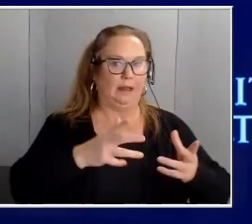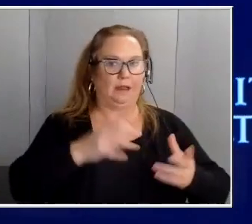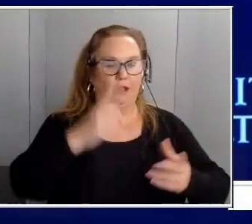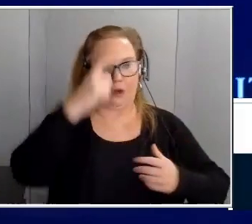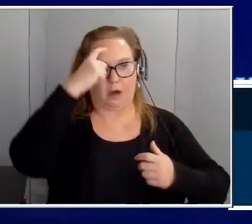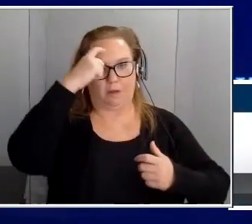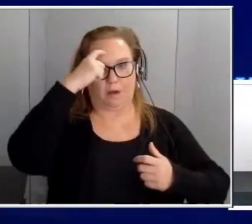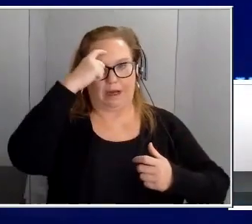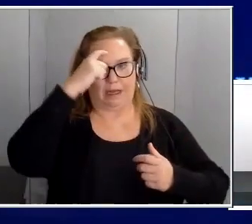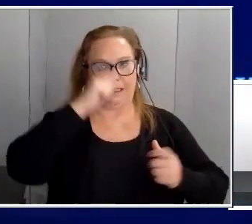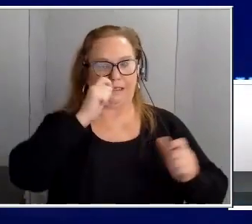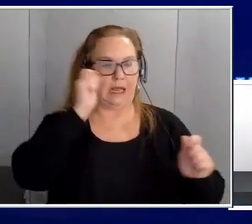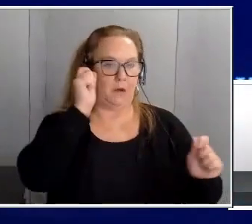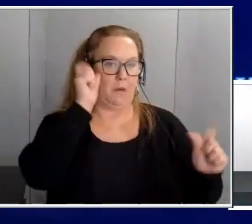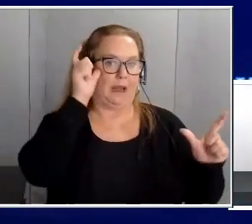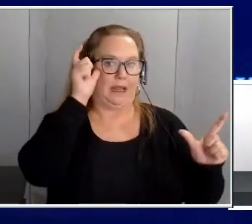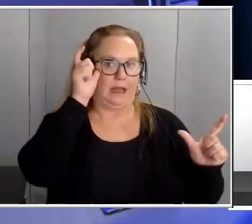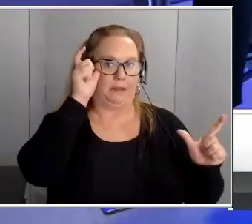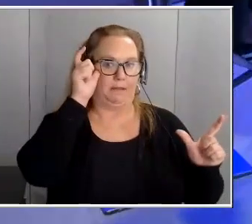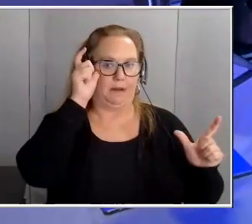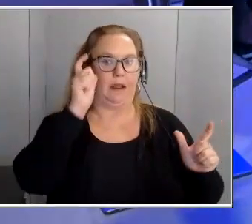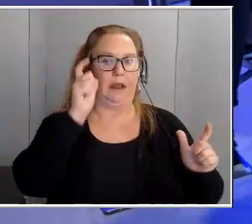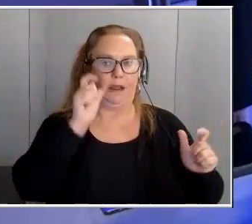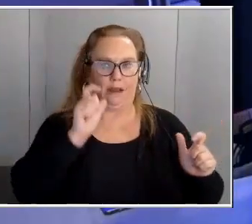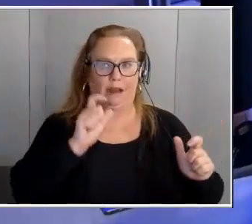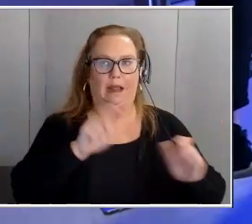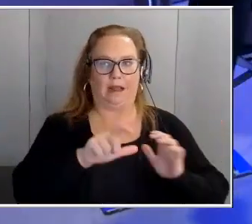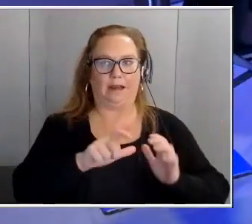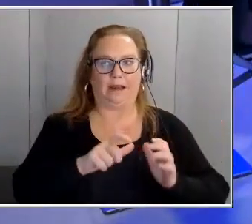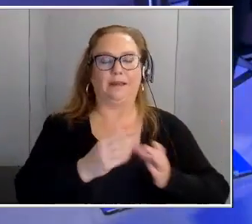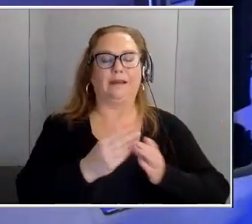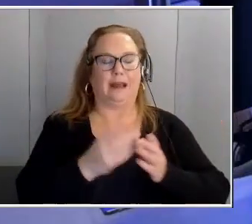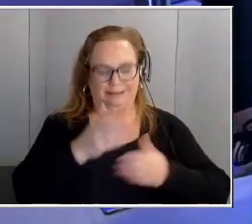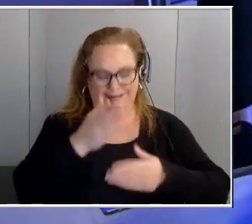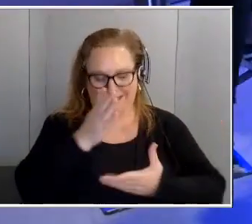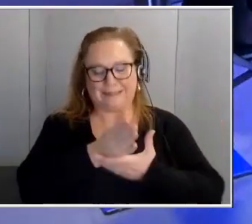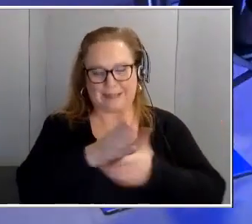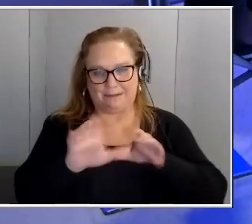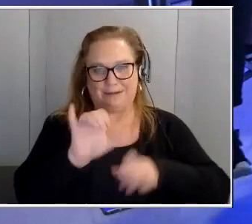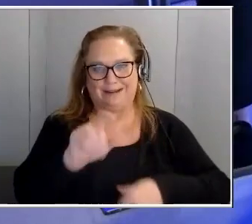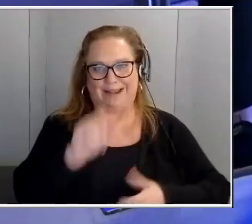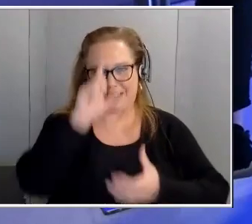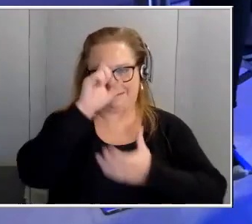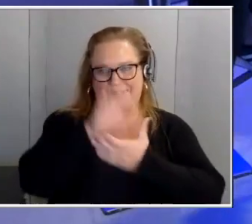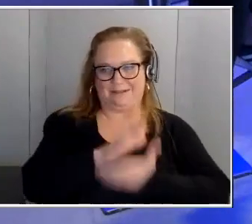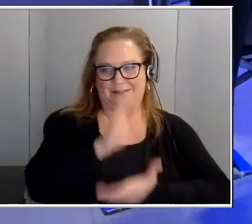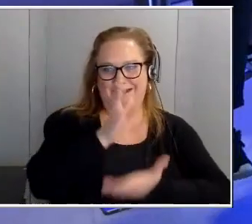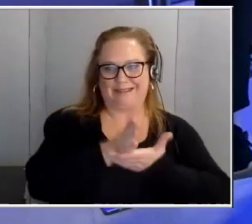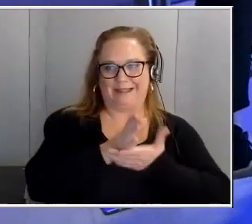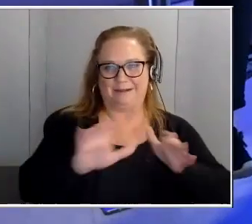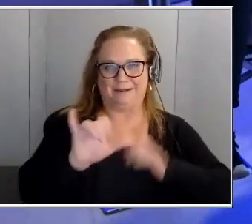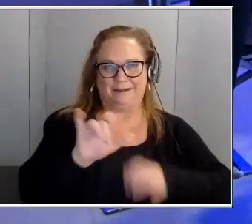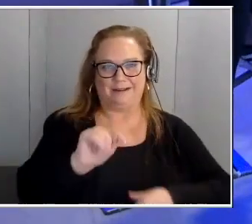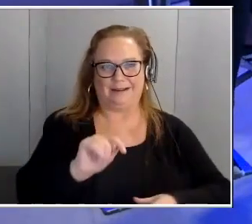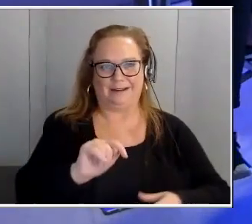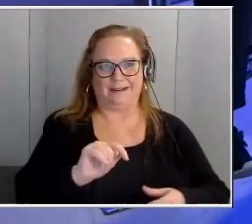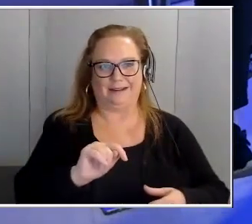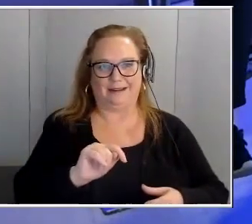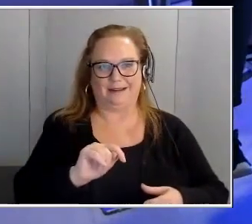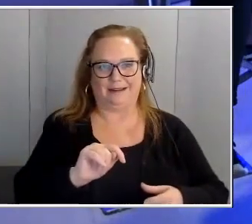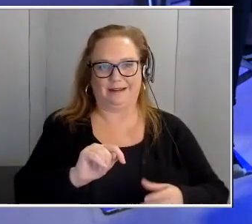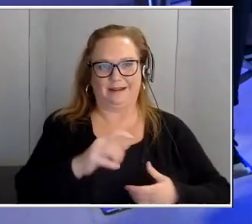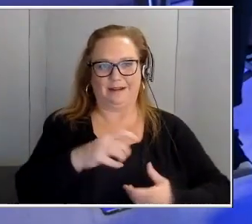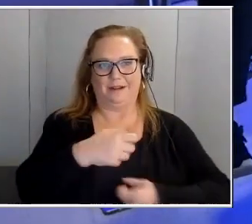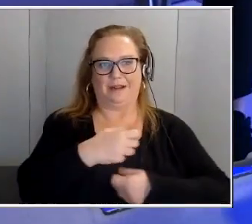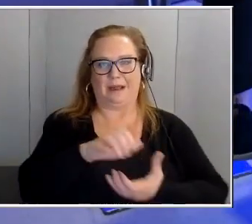just not waking up to the normal signals. I did grow out of it, I am telling you now. Okay. Okay, I'll believe you. Thank you. We're happy that because you got married.